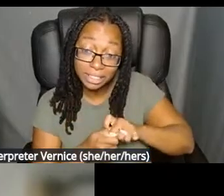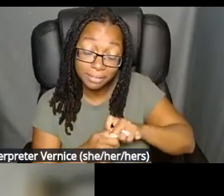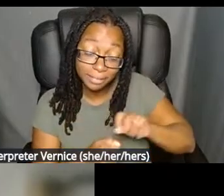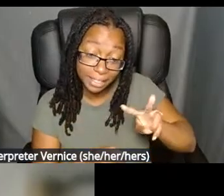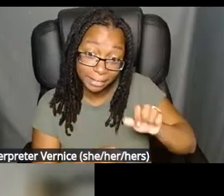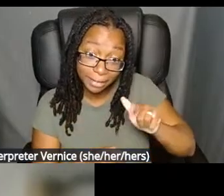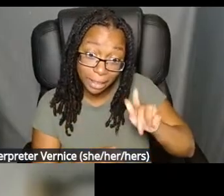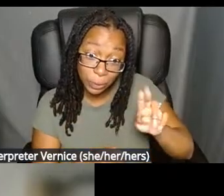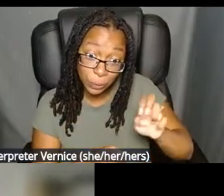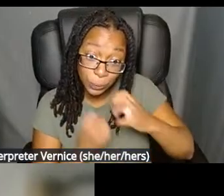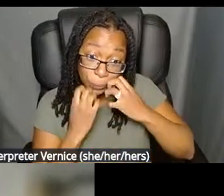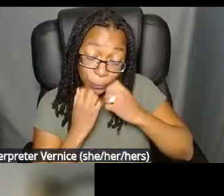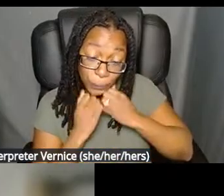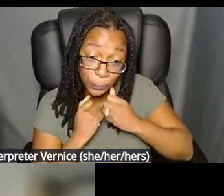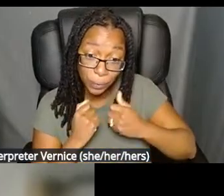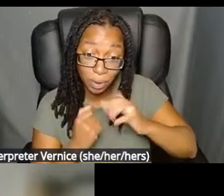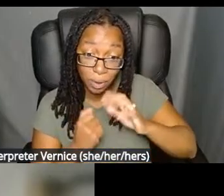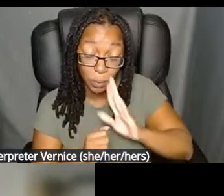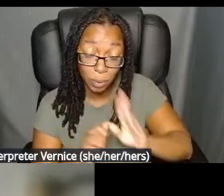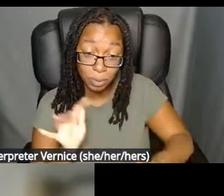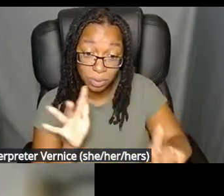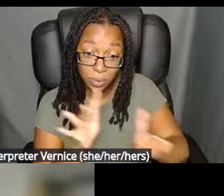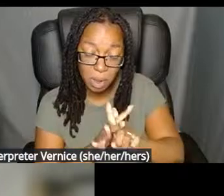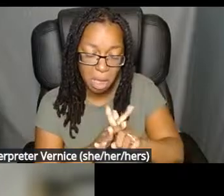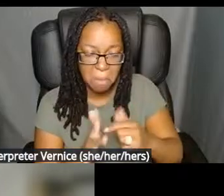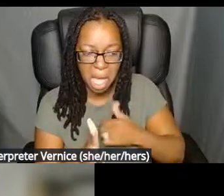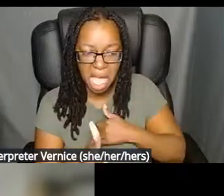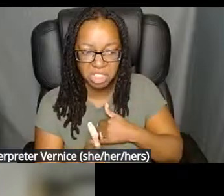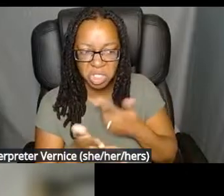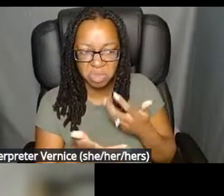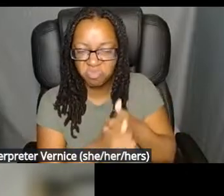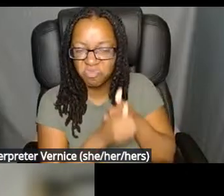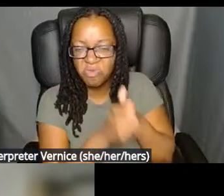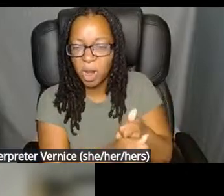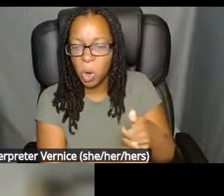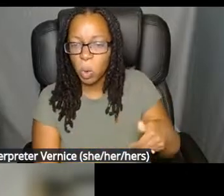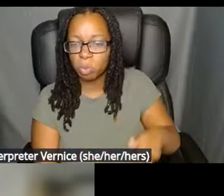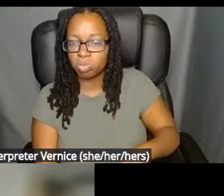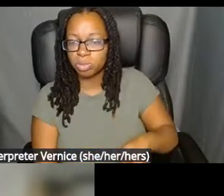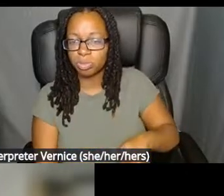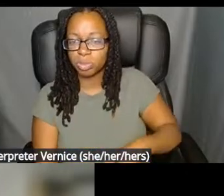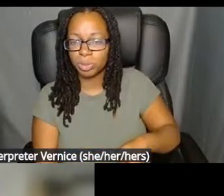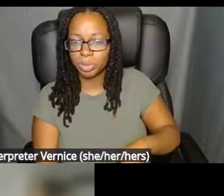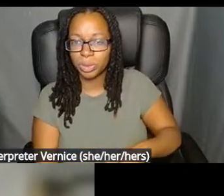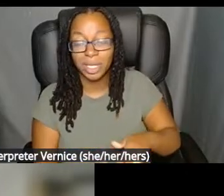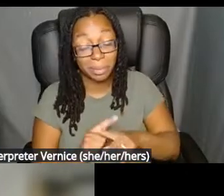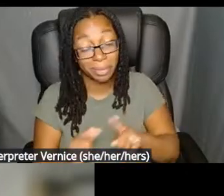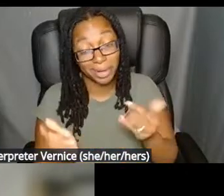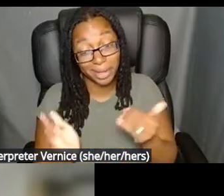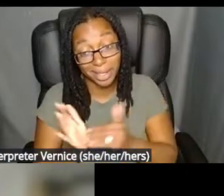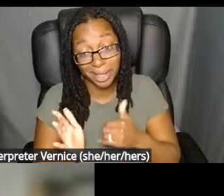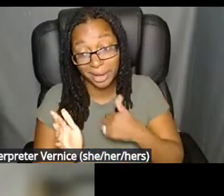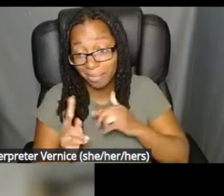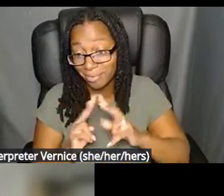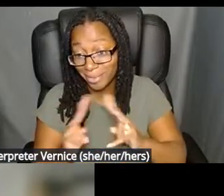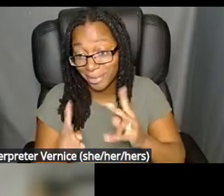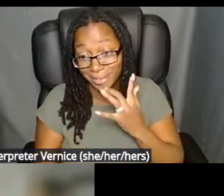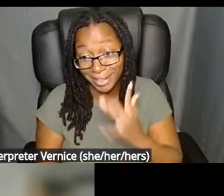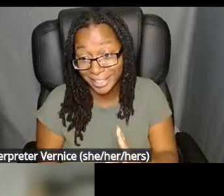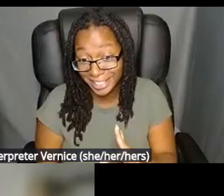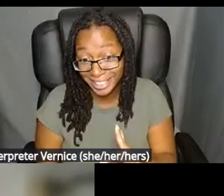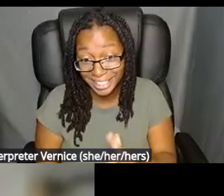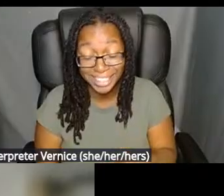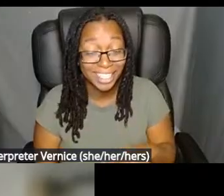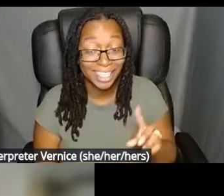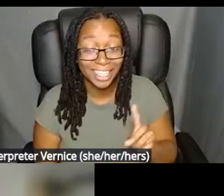I think I'm quite lucky, I think, because like Dr. Tanya said, a lot of people will